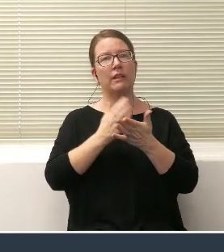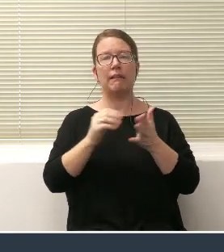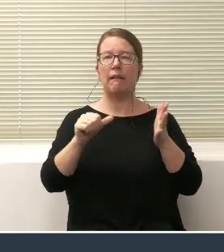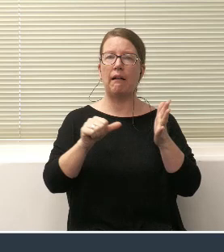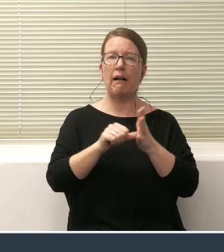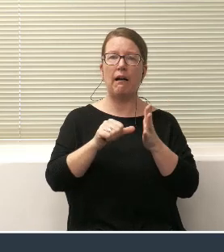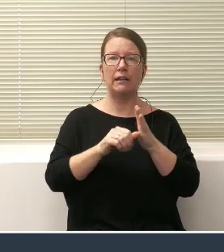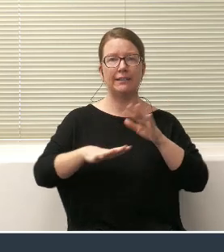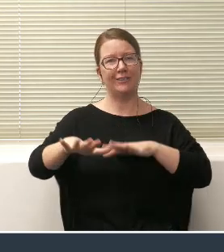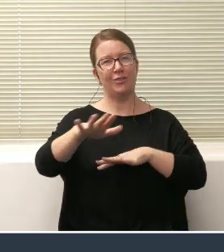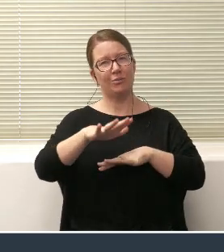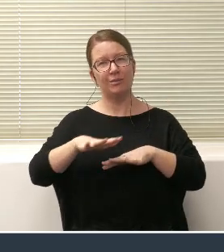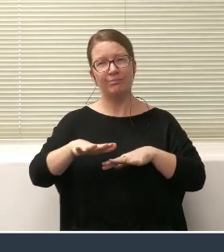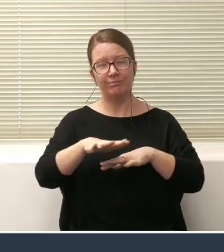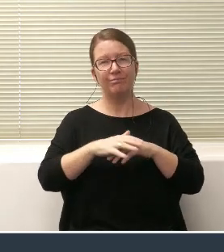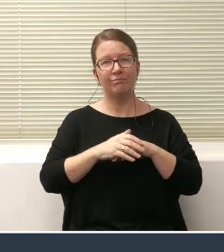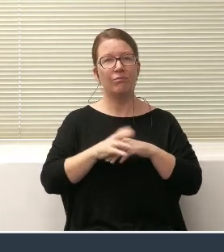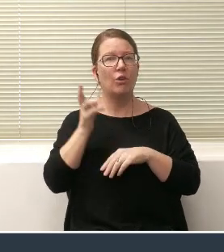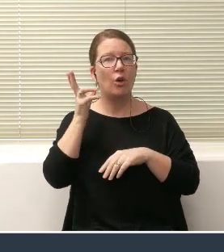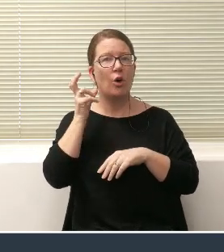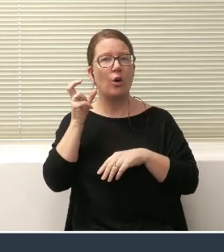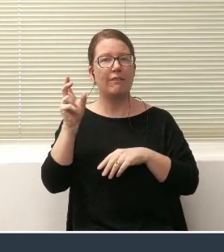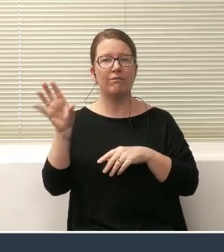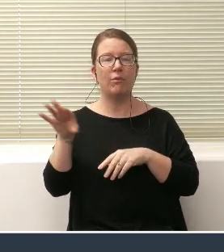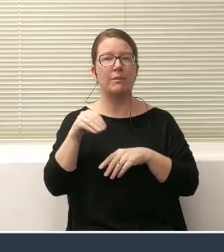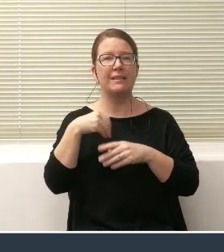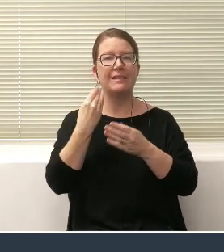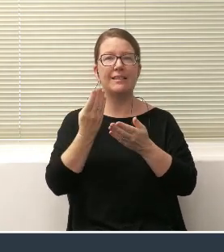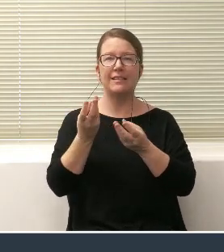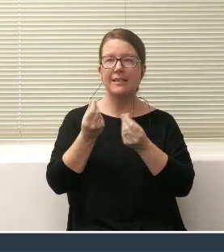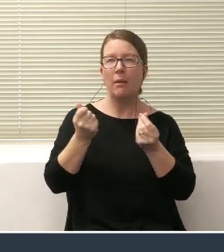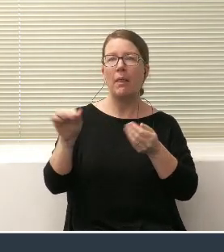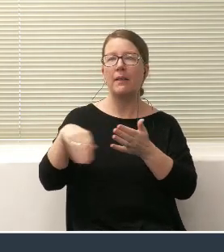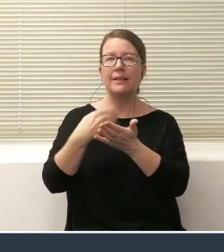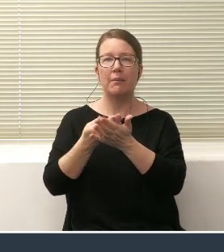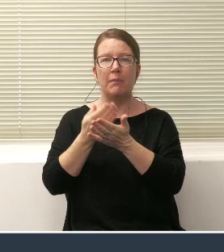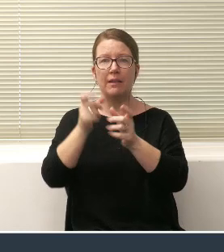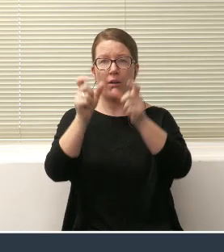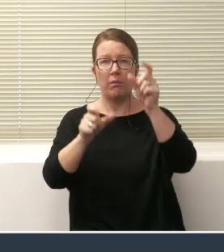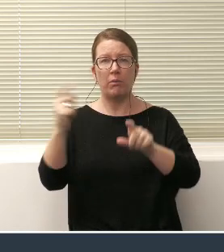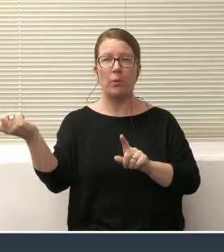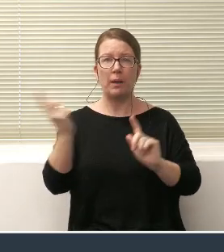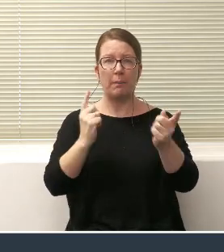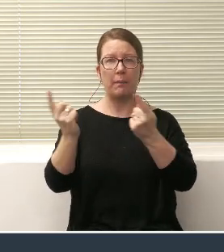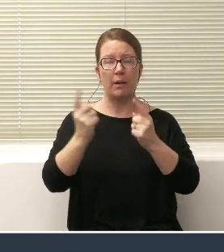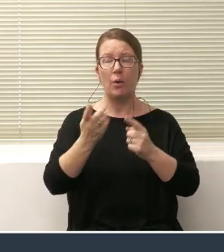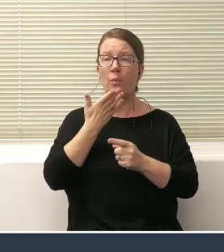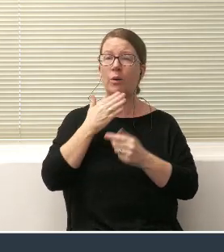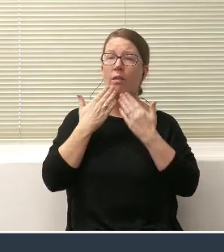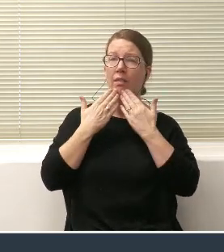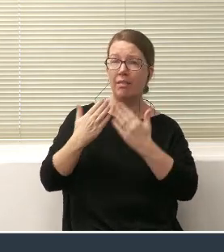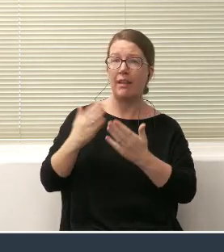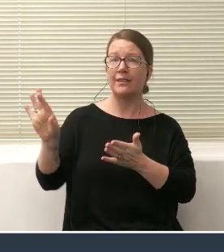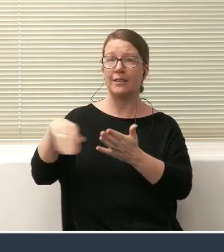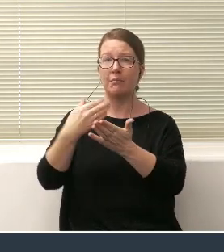difficult circumstances, as we've heard from a few of the submitters. Also want to thank the submitters for what they've brought to the